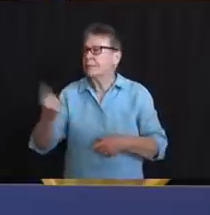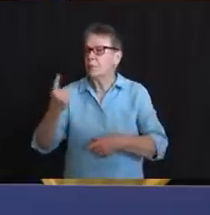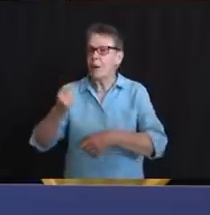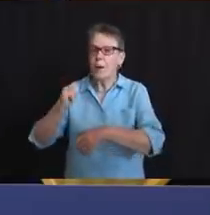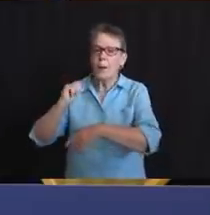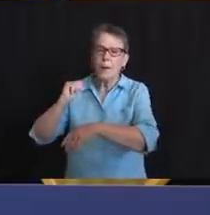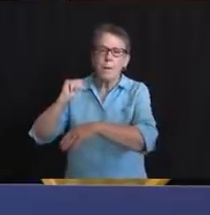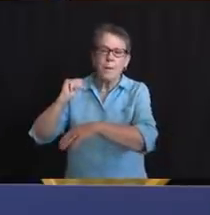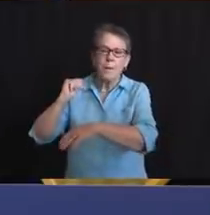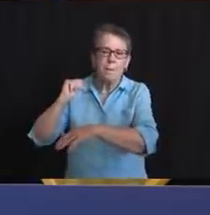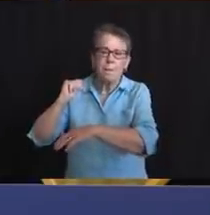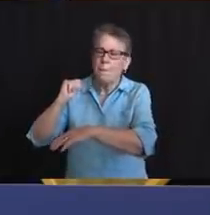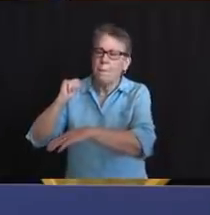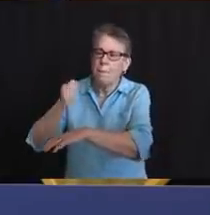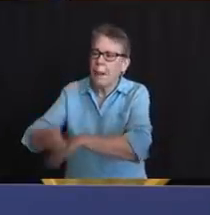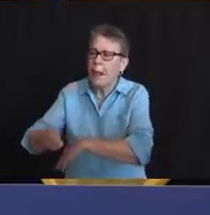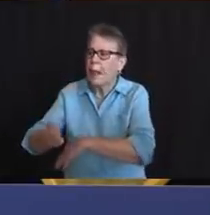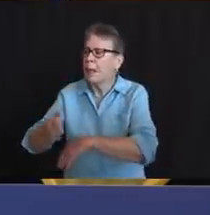violation that Pat reports.